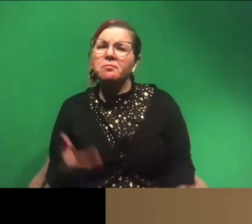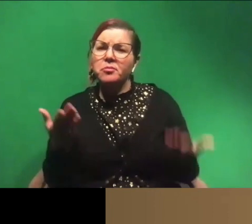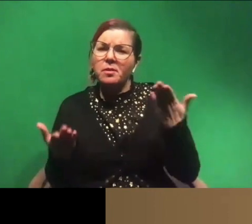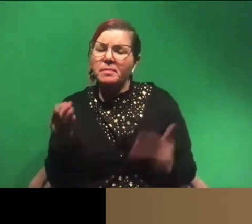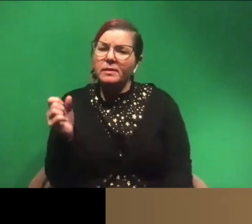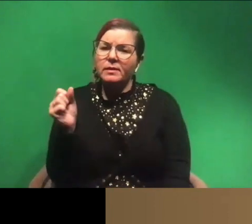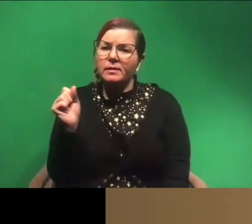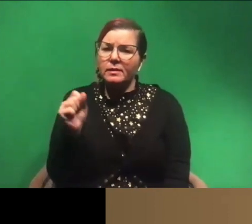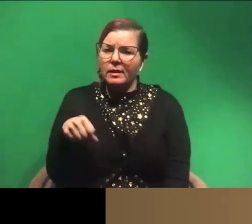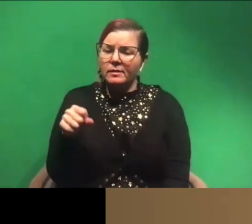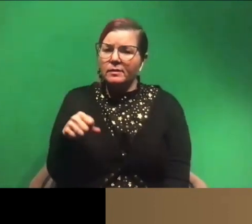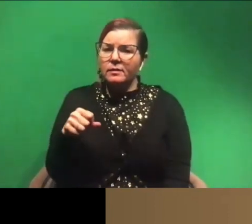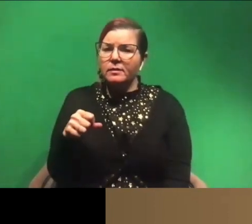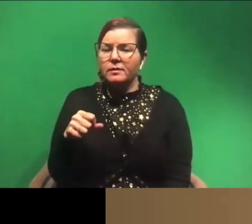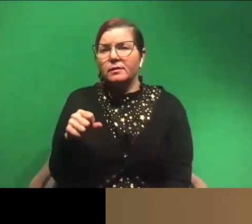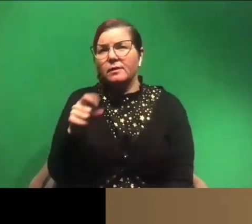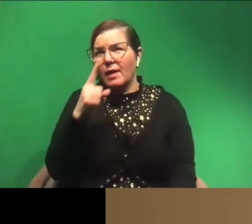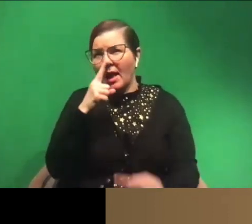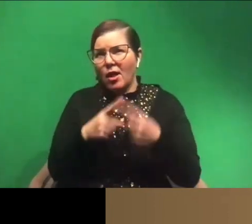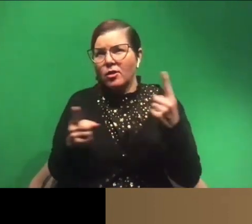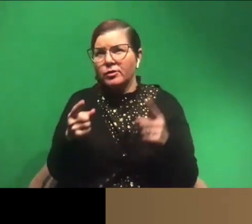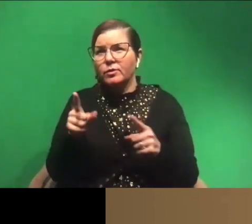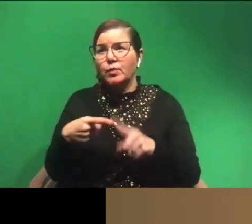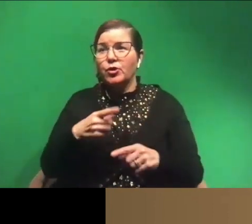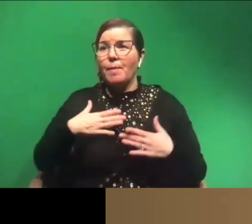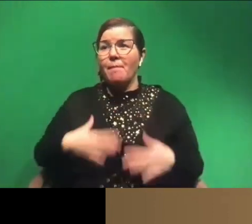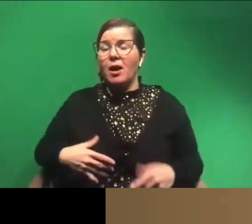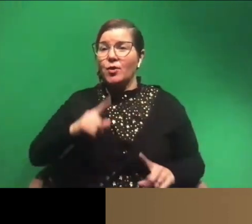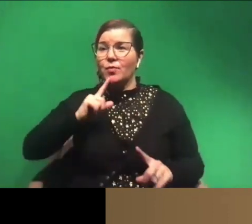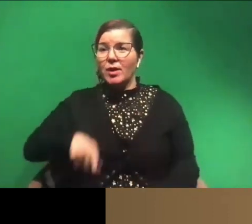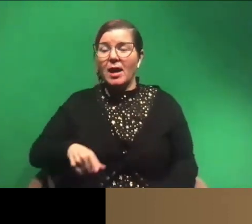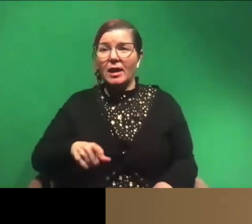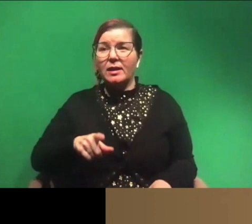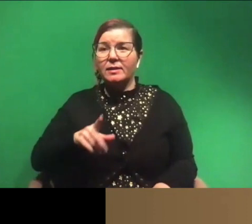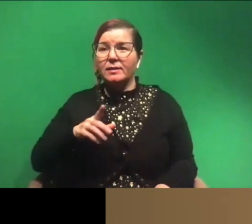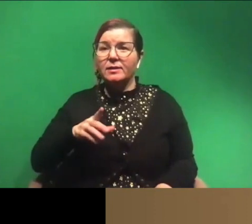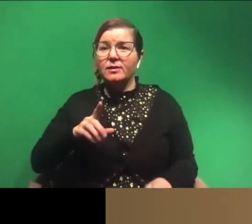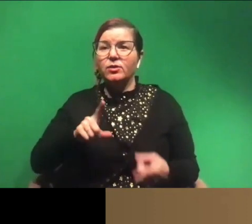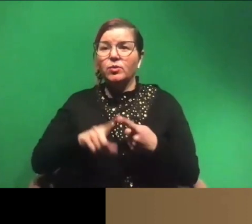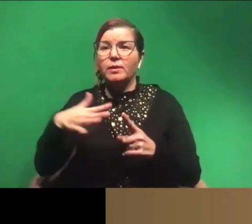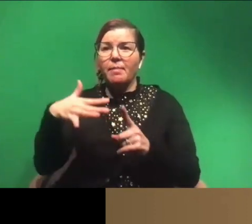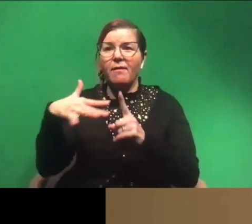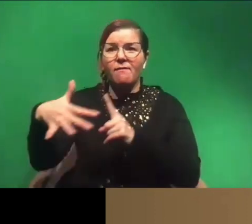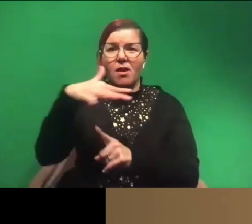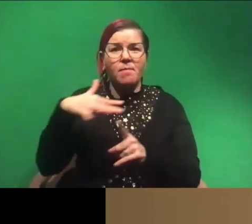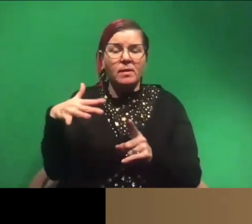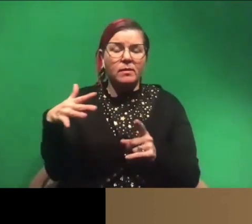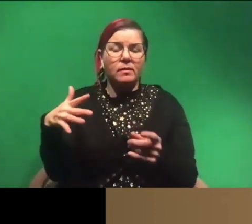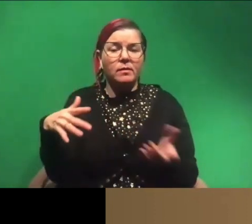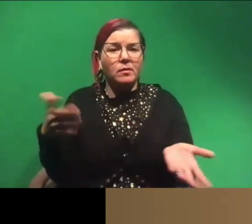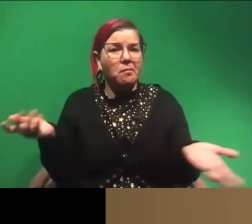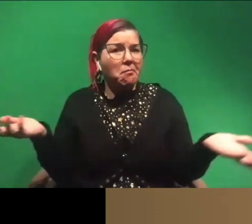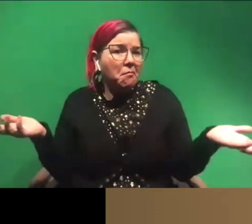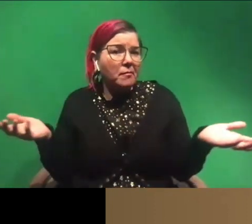because allergies are when your body reacts not great to something in the environment. And, you know,